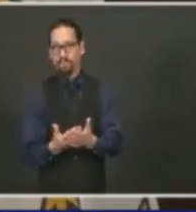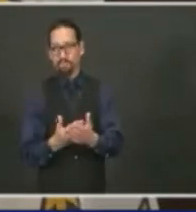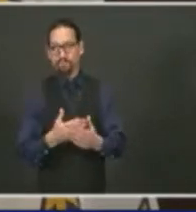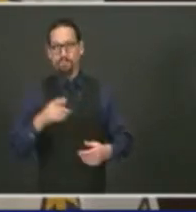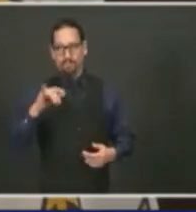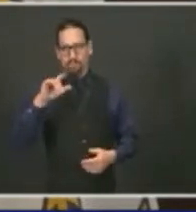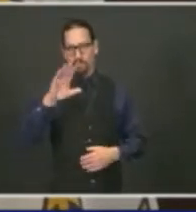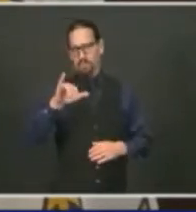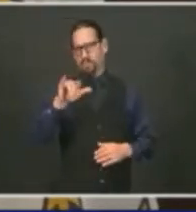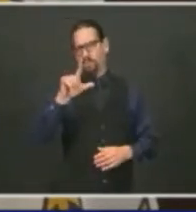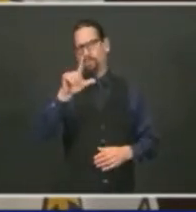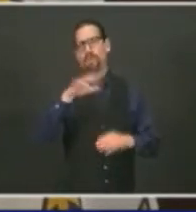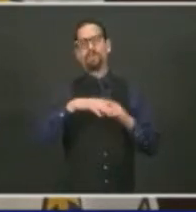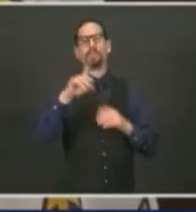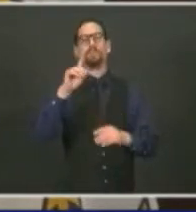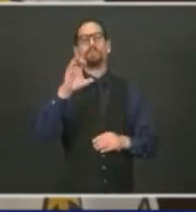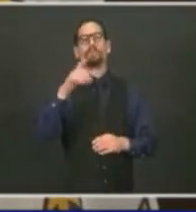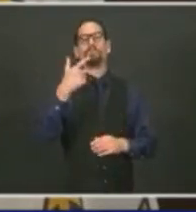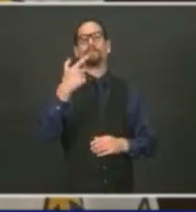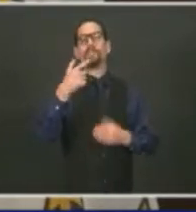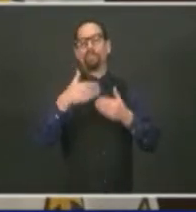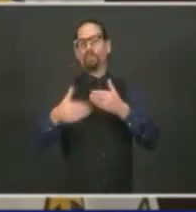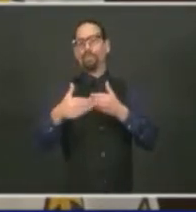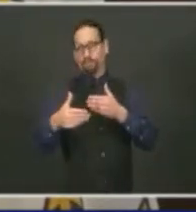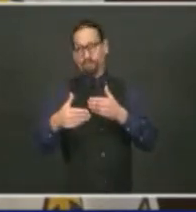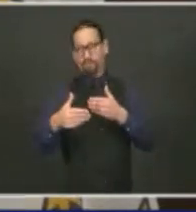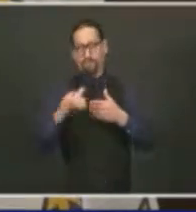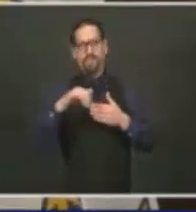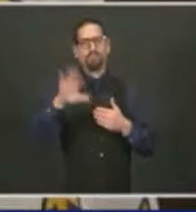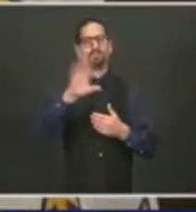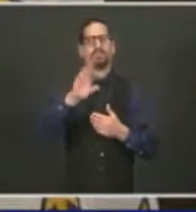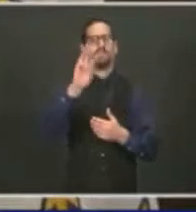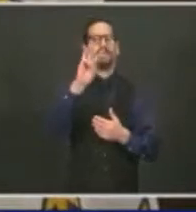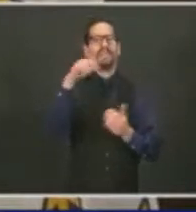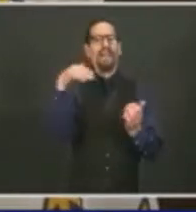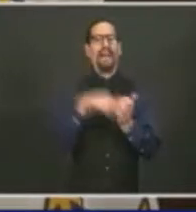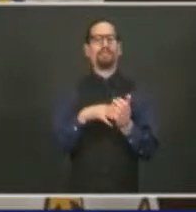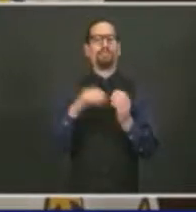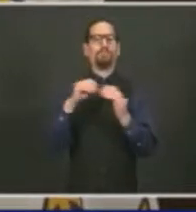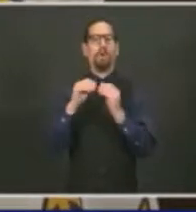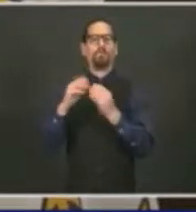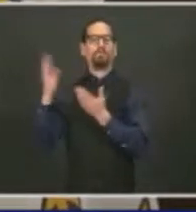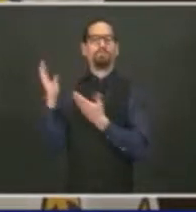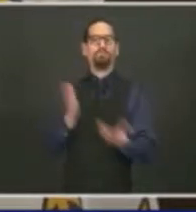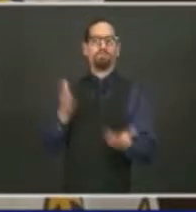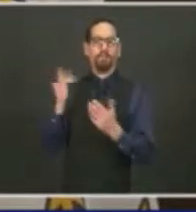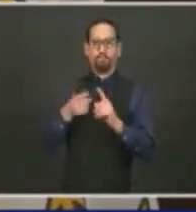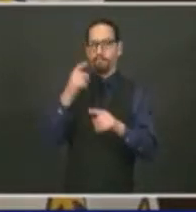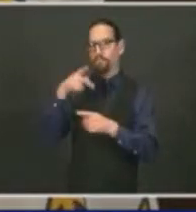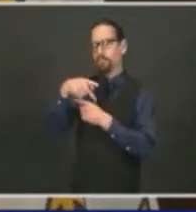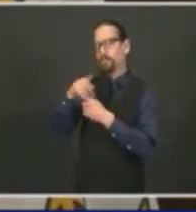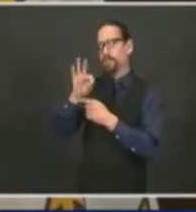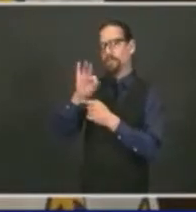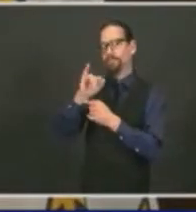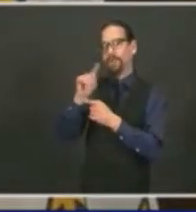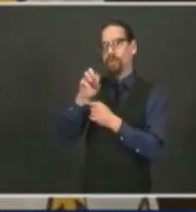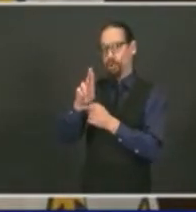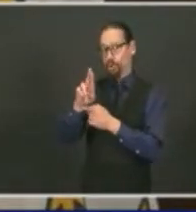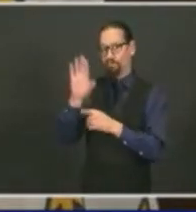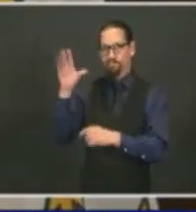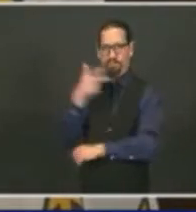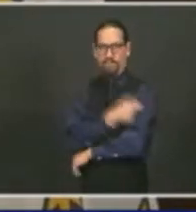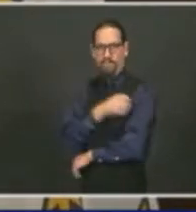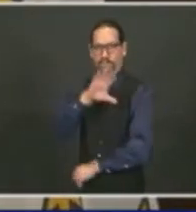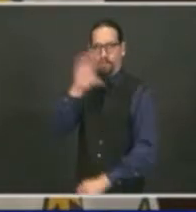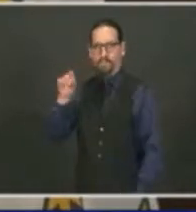6,825 doses of the Pfizer vaccine. We'll talk a little bit more about that in a moment. Also this week, if the Moderna vaccine is deemed safe during its